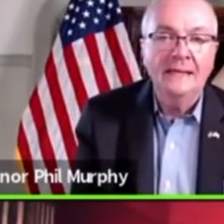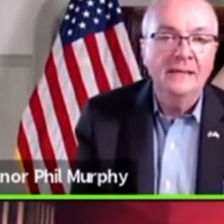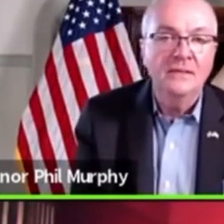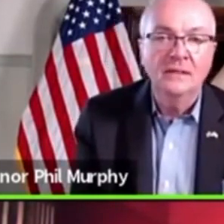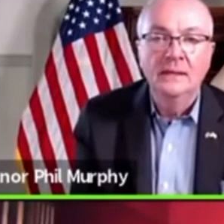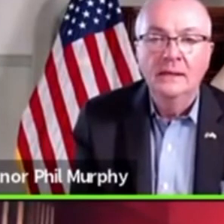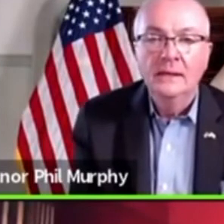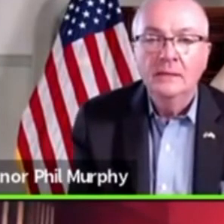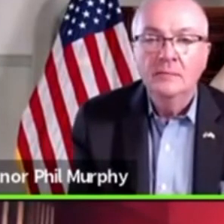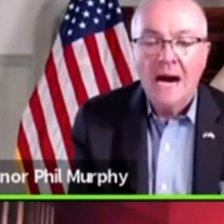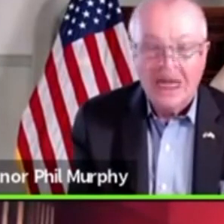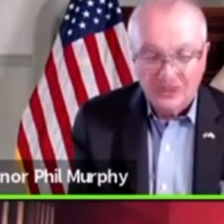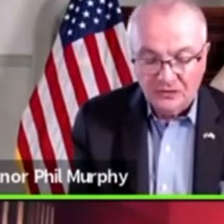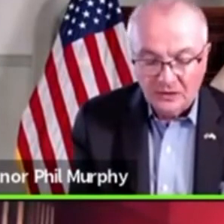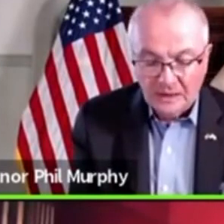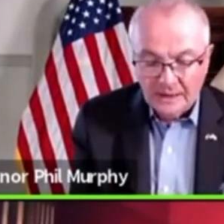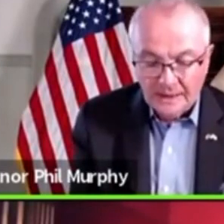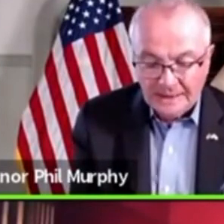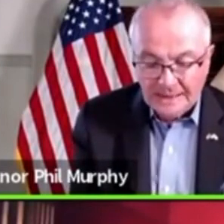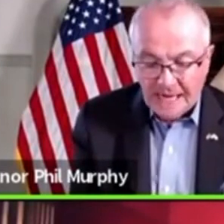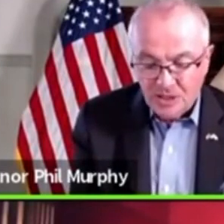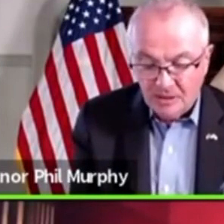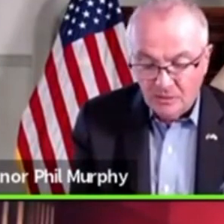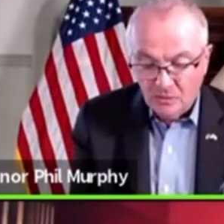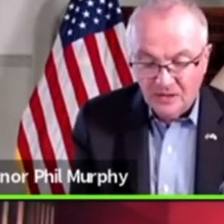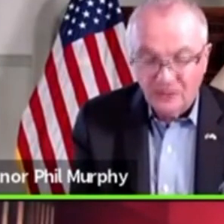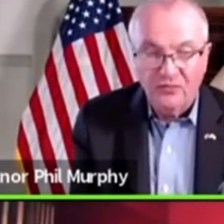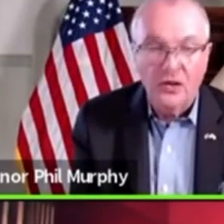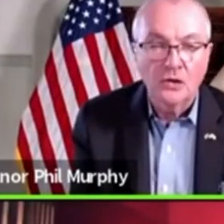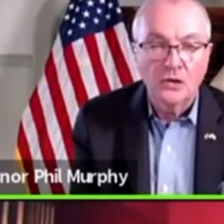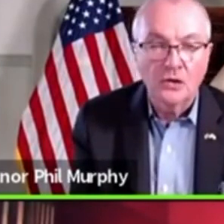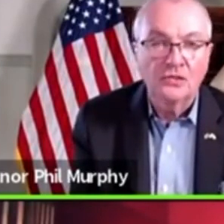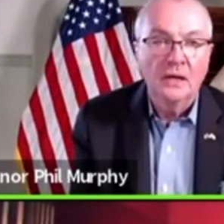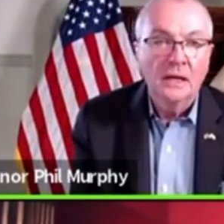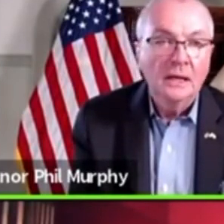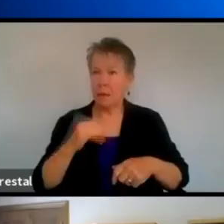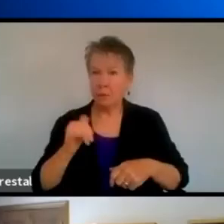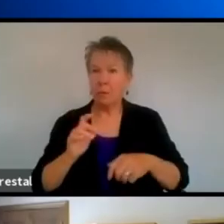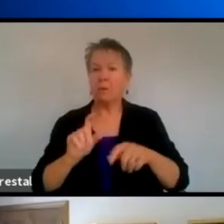any even modest engagement with folks.